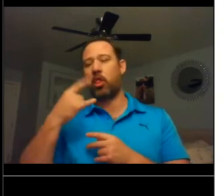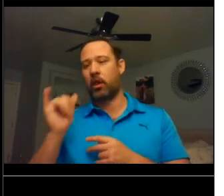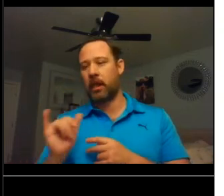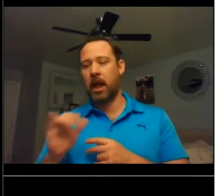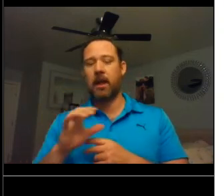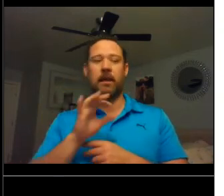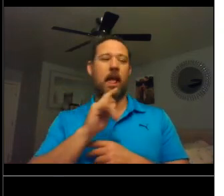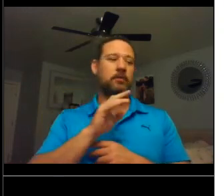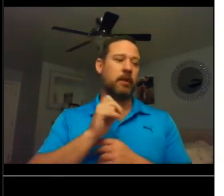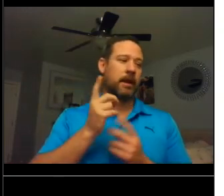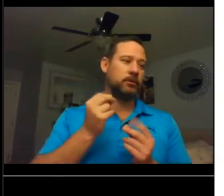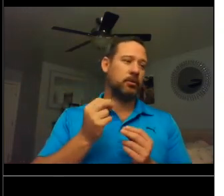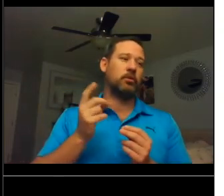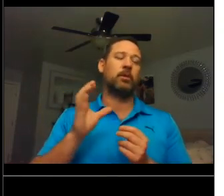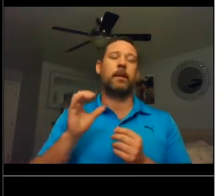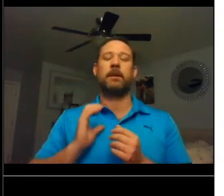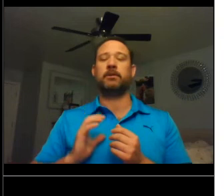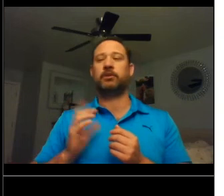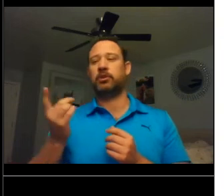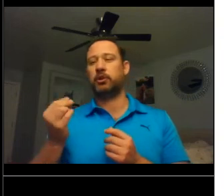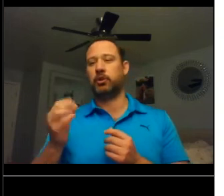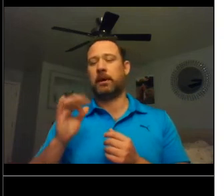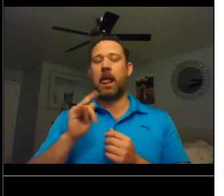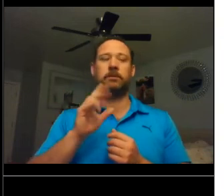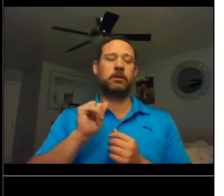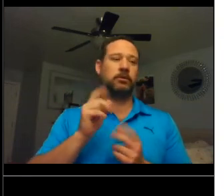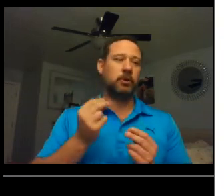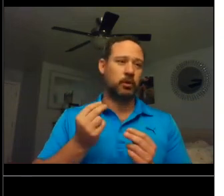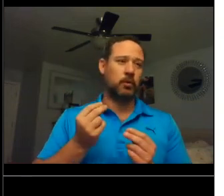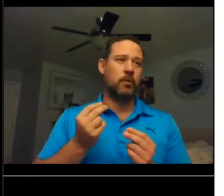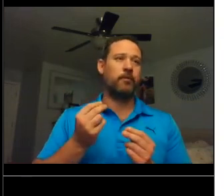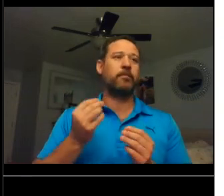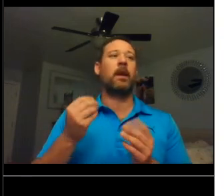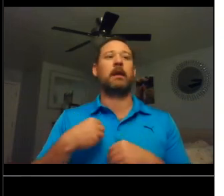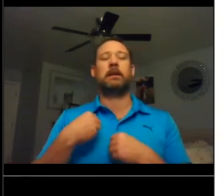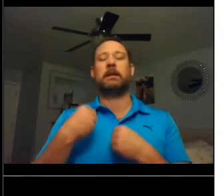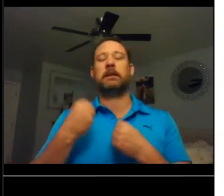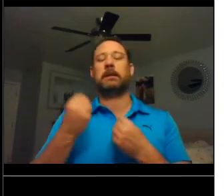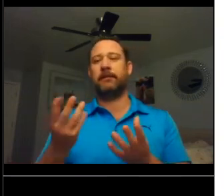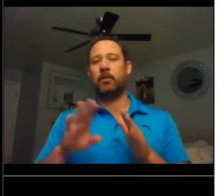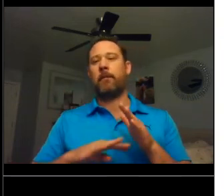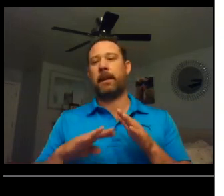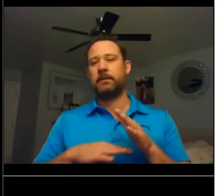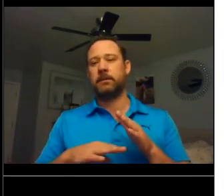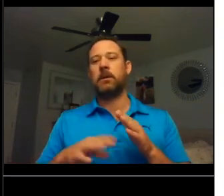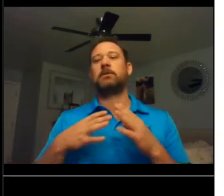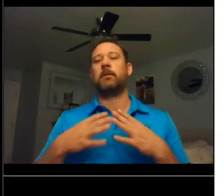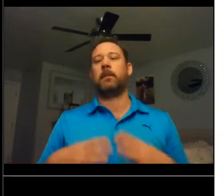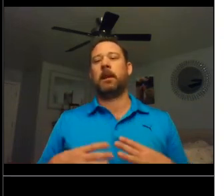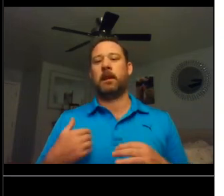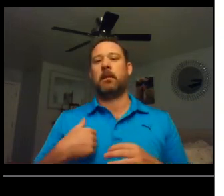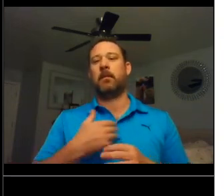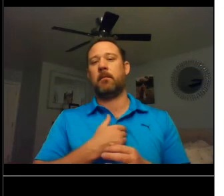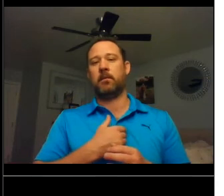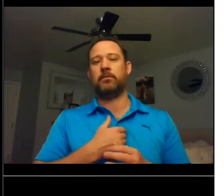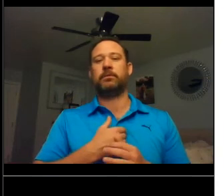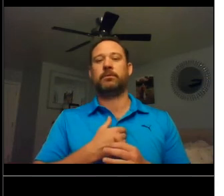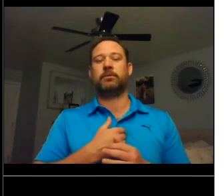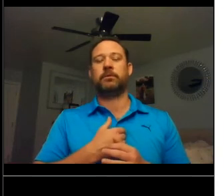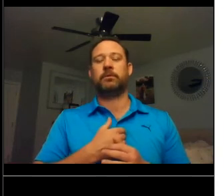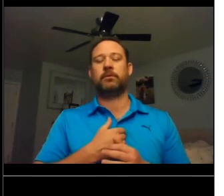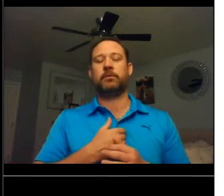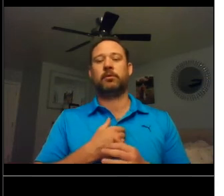Caltrans do? What does the commission do? What does CalSTA do? And give you a basis as committee members